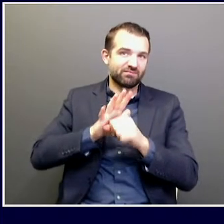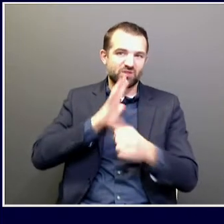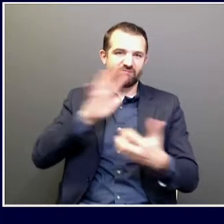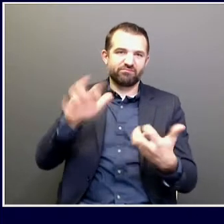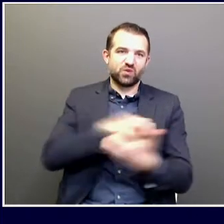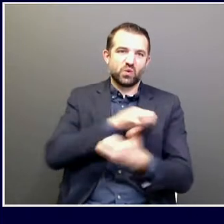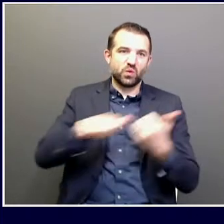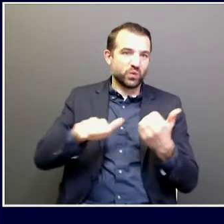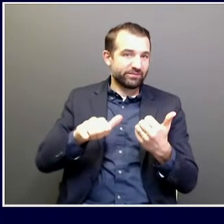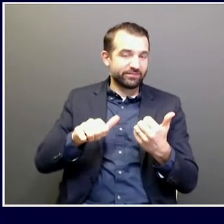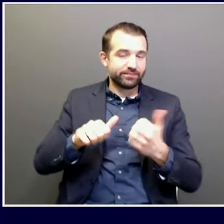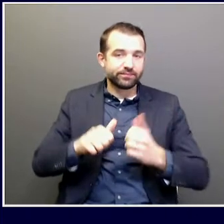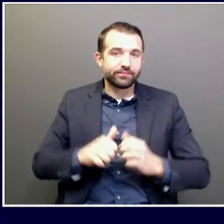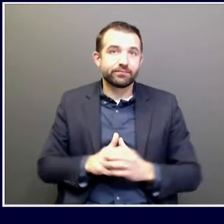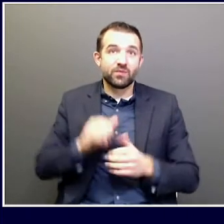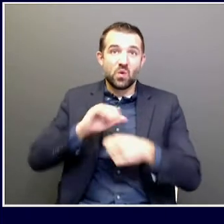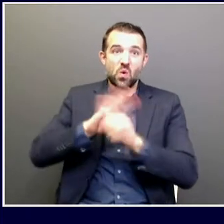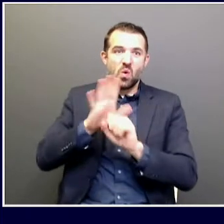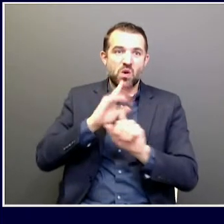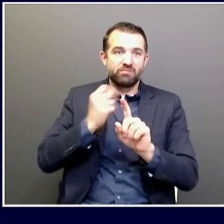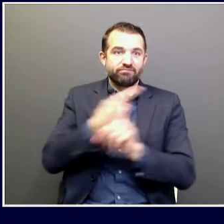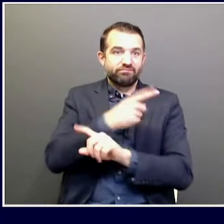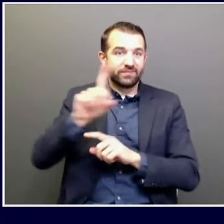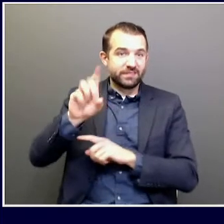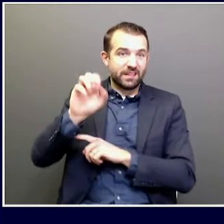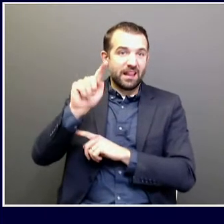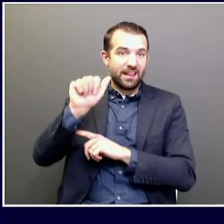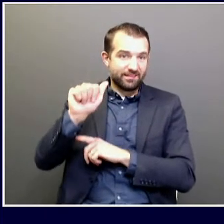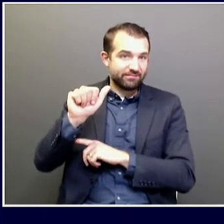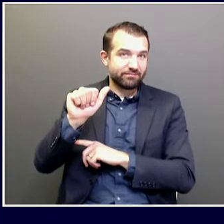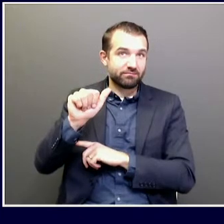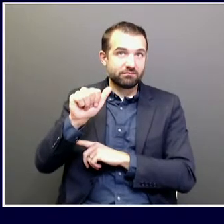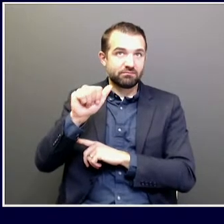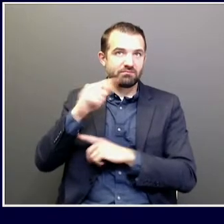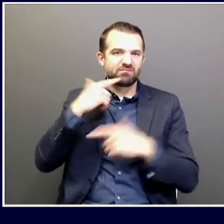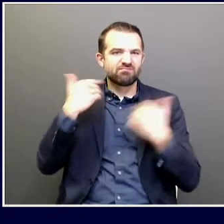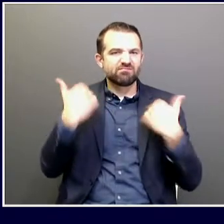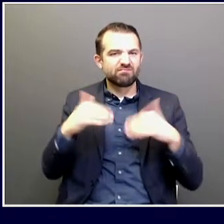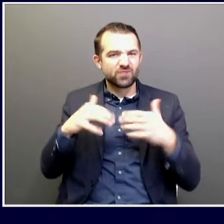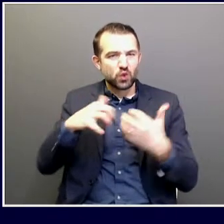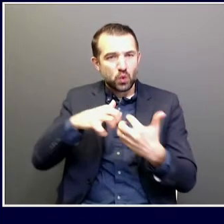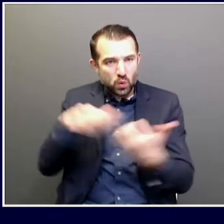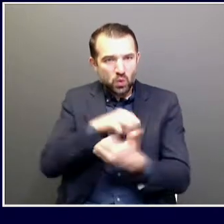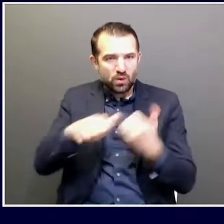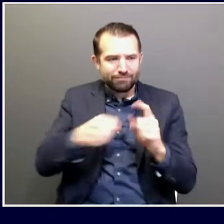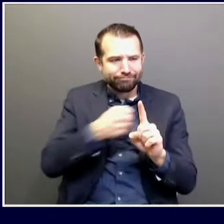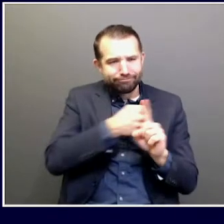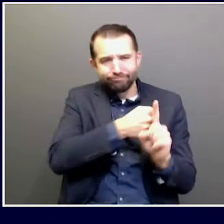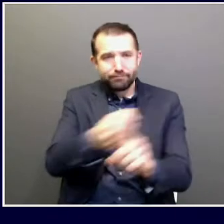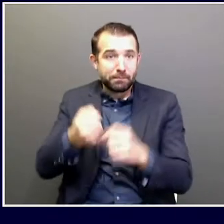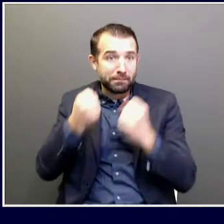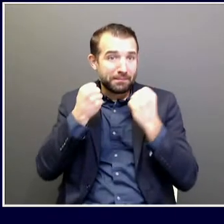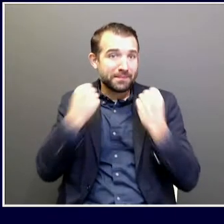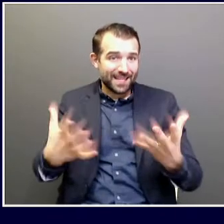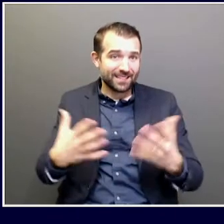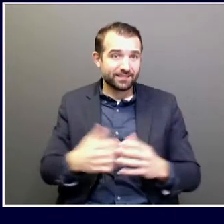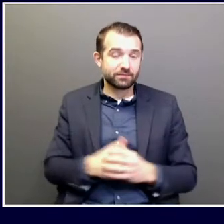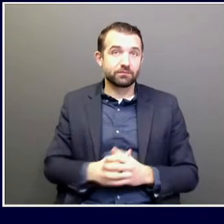variant. And most of them simply didn't take the simple step of getting vaccinated against that disease that took their